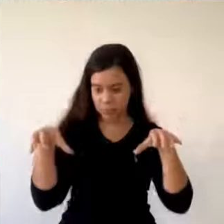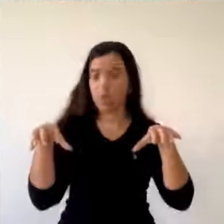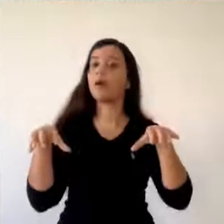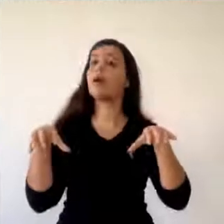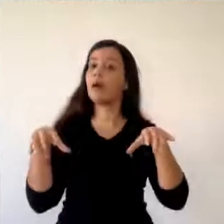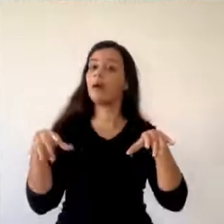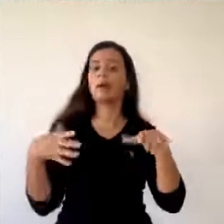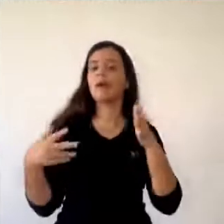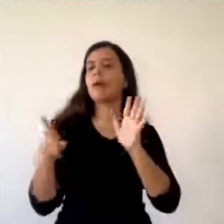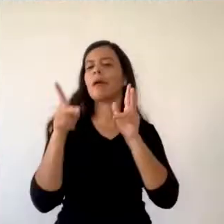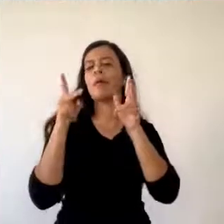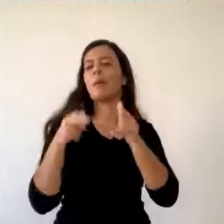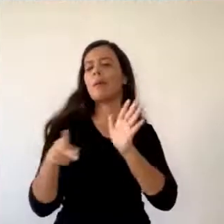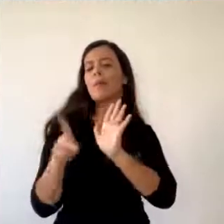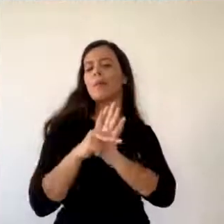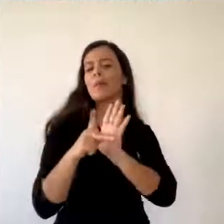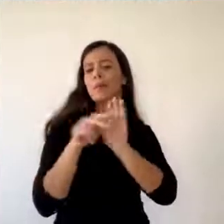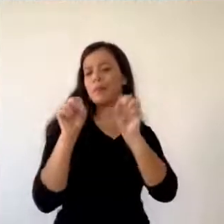that very much